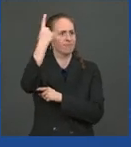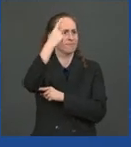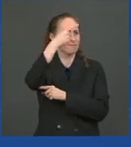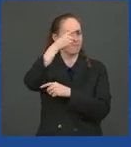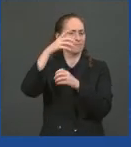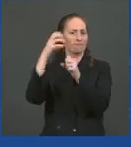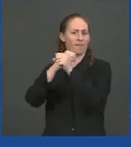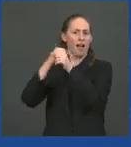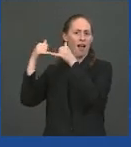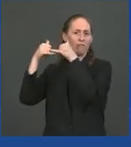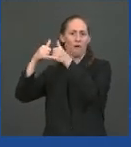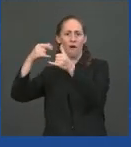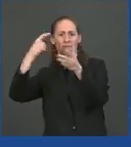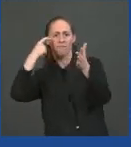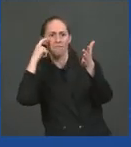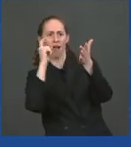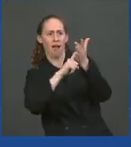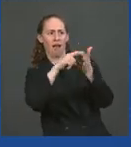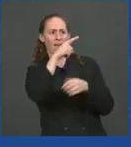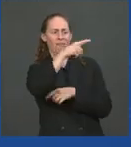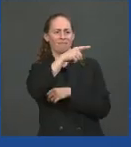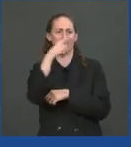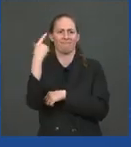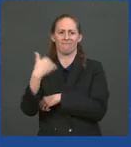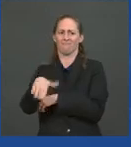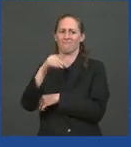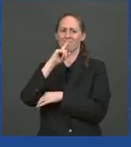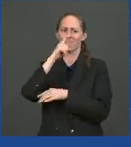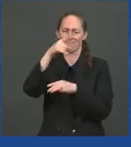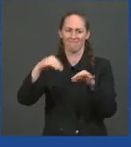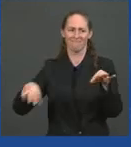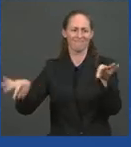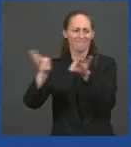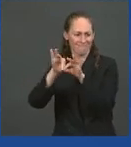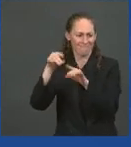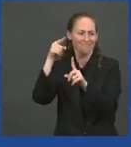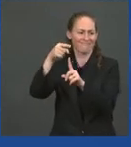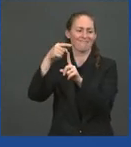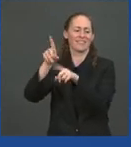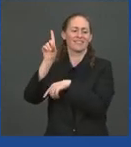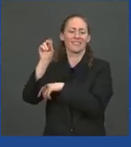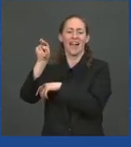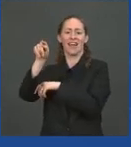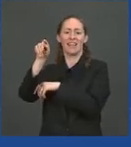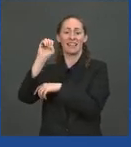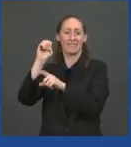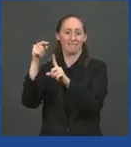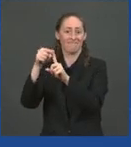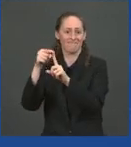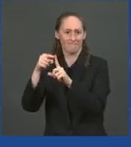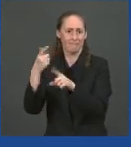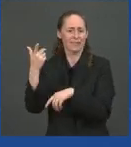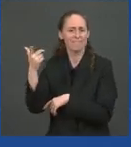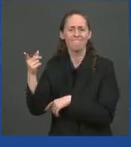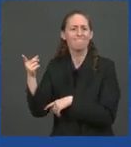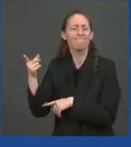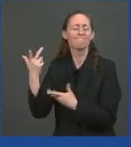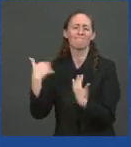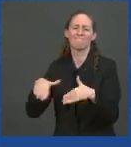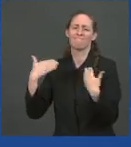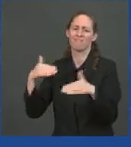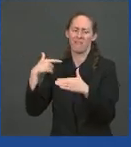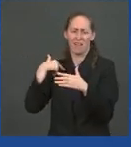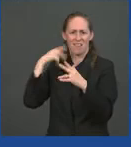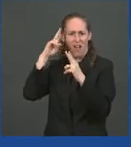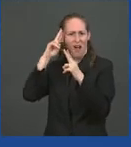as important in my book. Dante, I'm honored to be with him today, because in